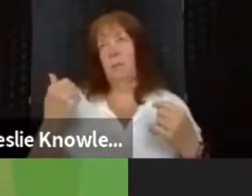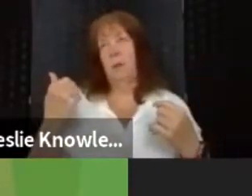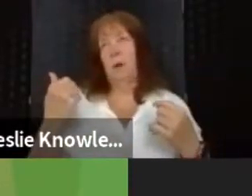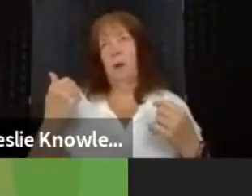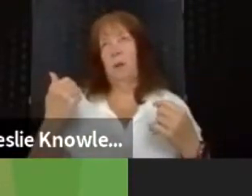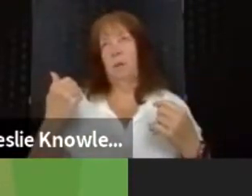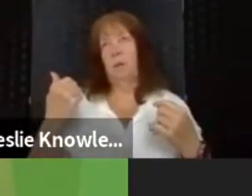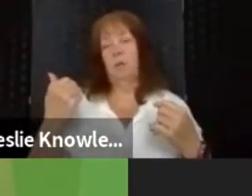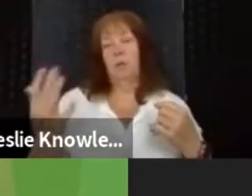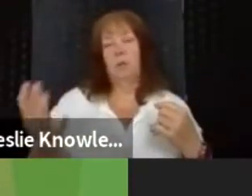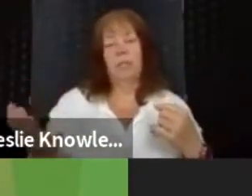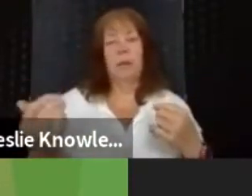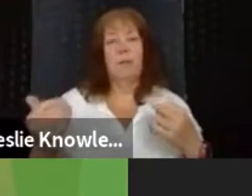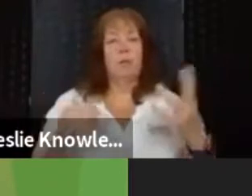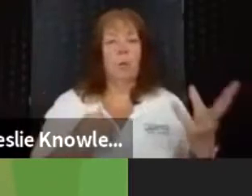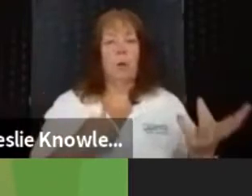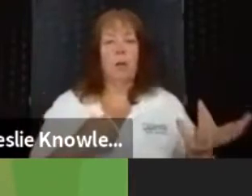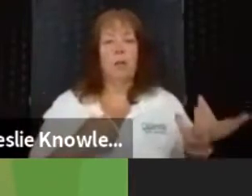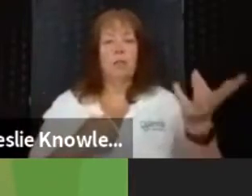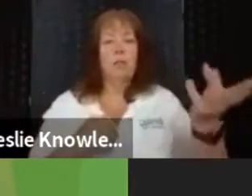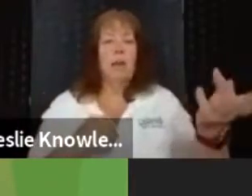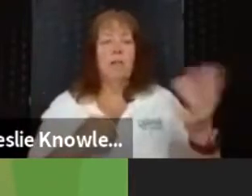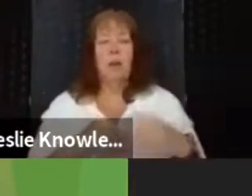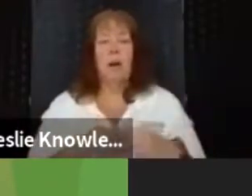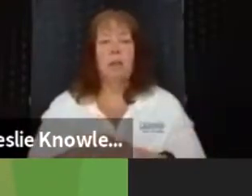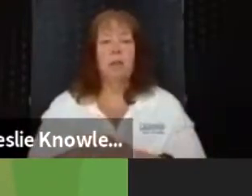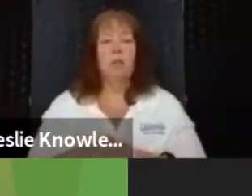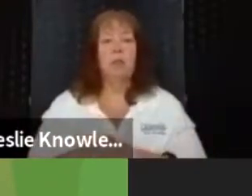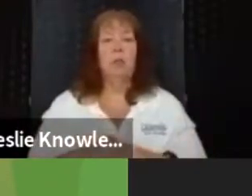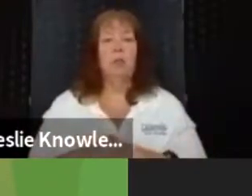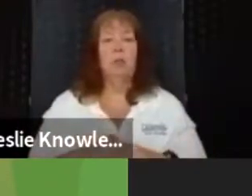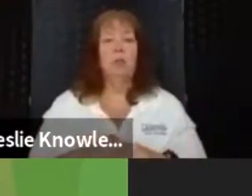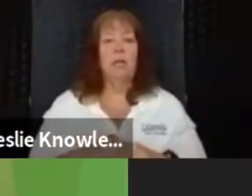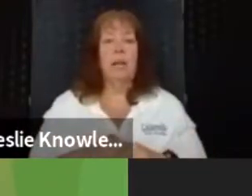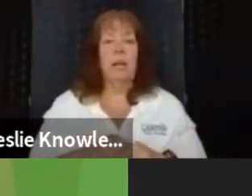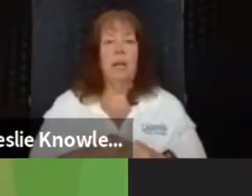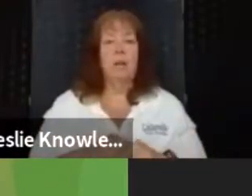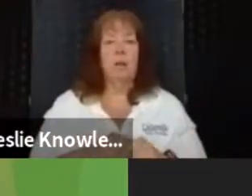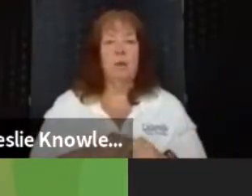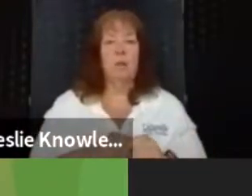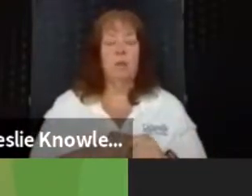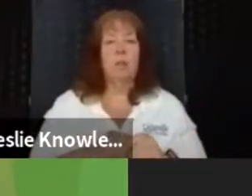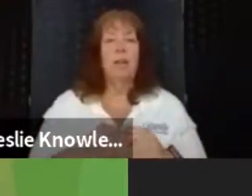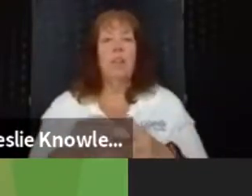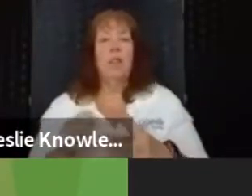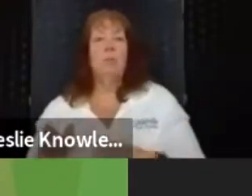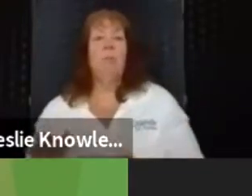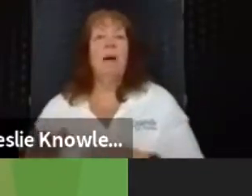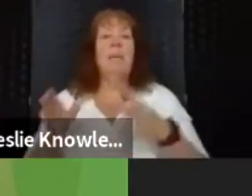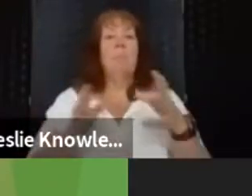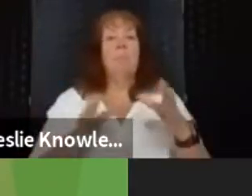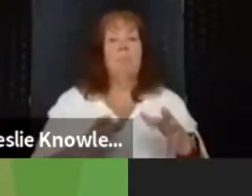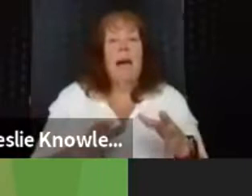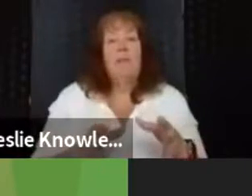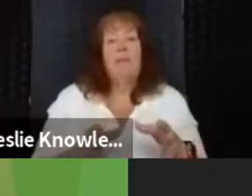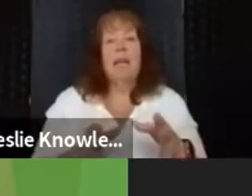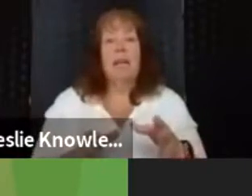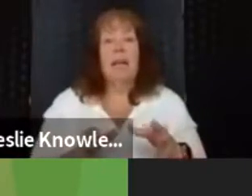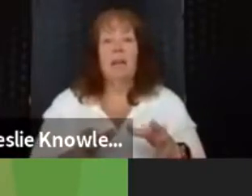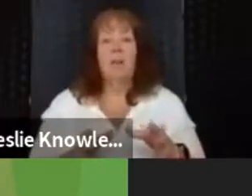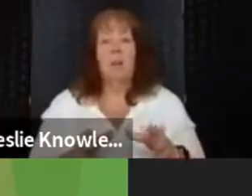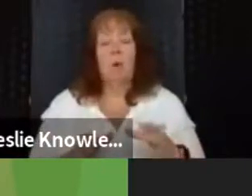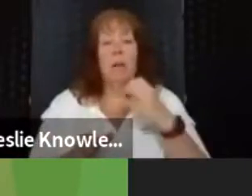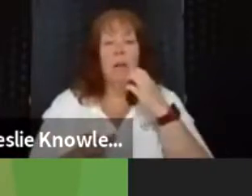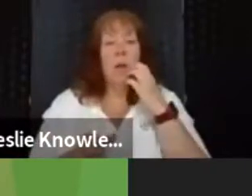at School for the Deaf or somewhere else, if you're a high school student who's taken ASL courses, then you might not have to